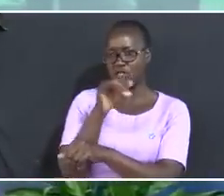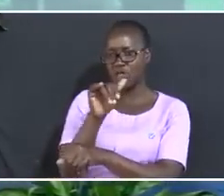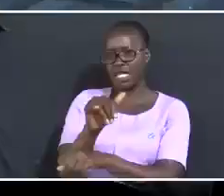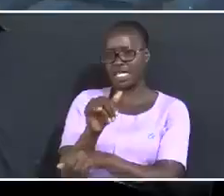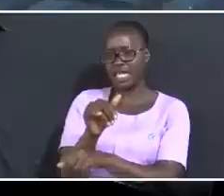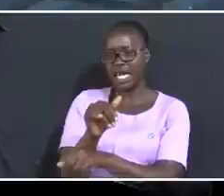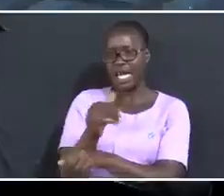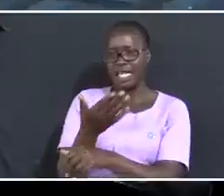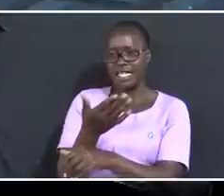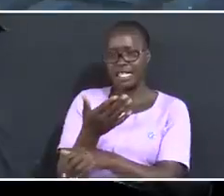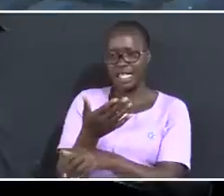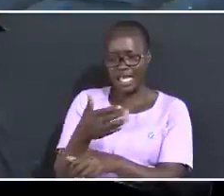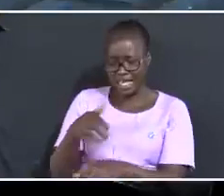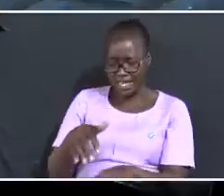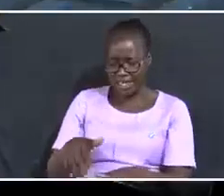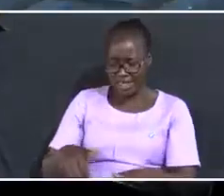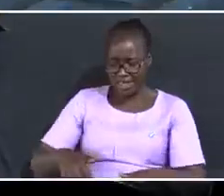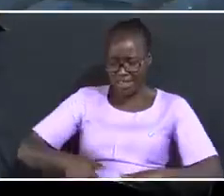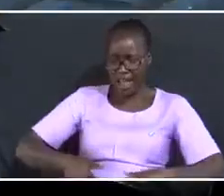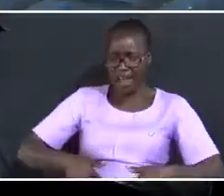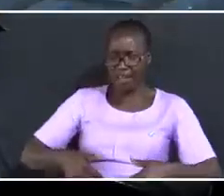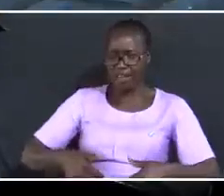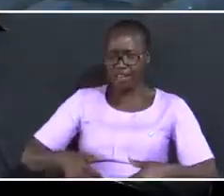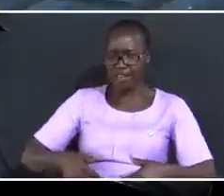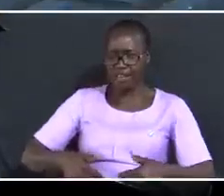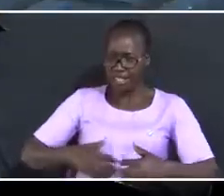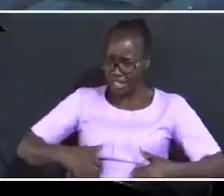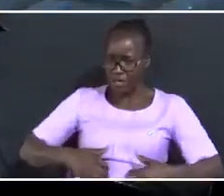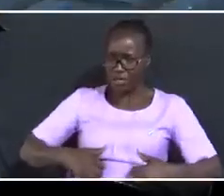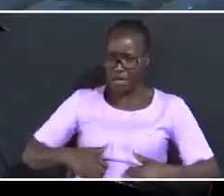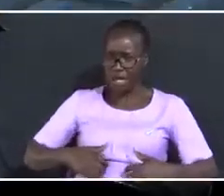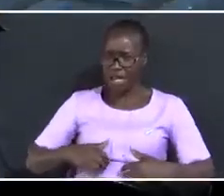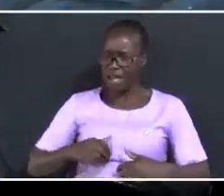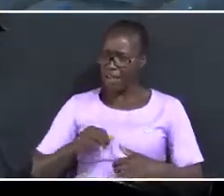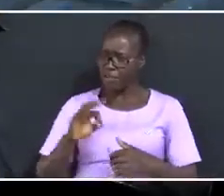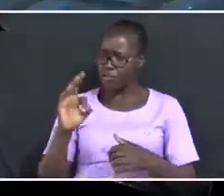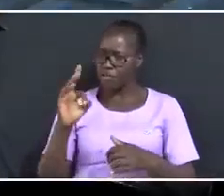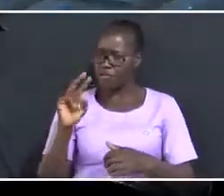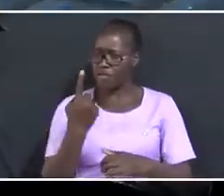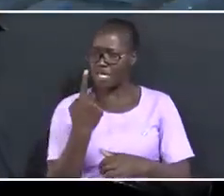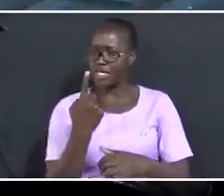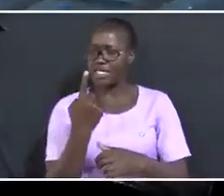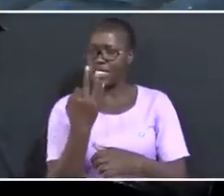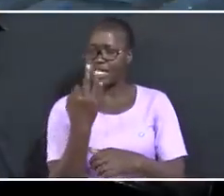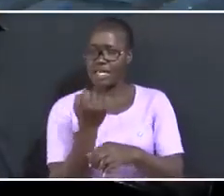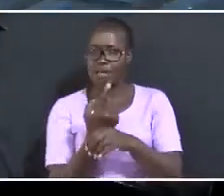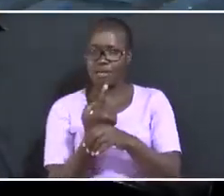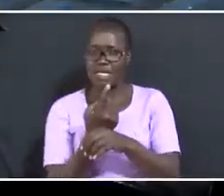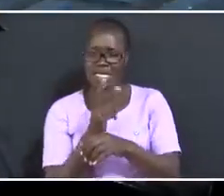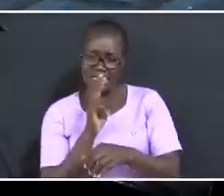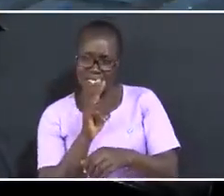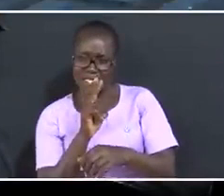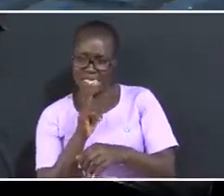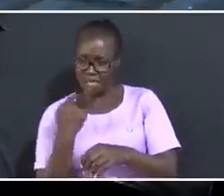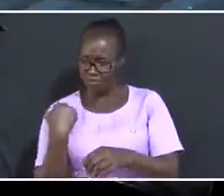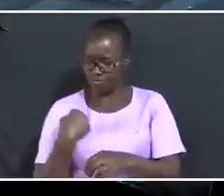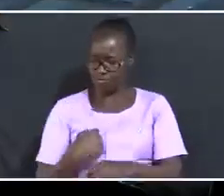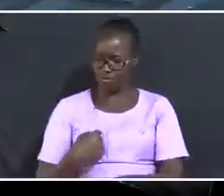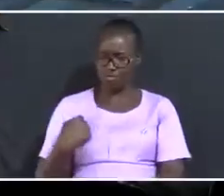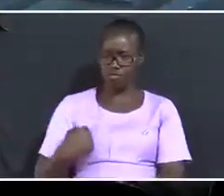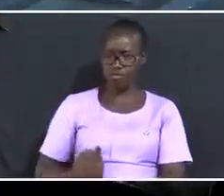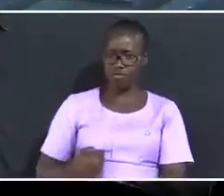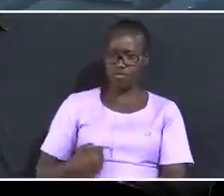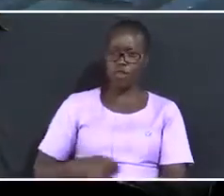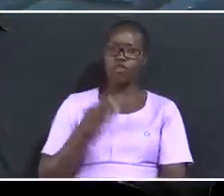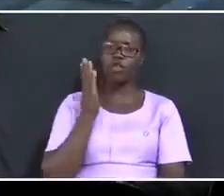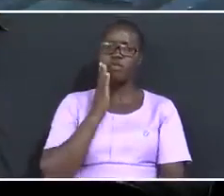baby can see the stripes of a mother, because there's no one zebra which